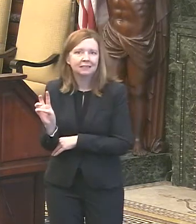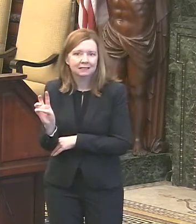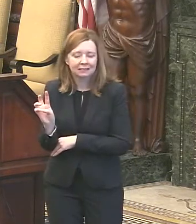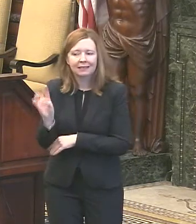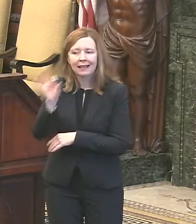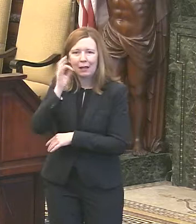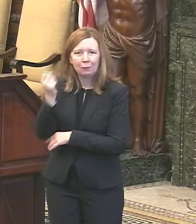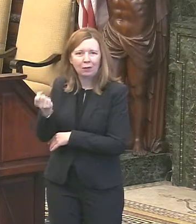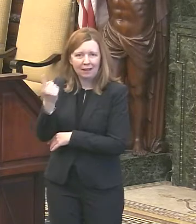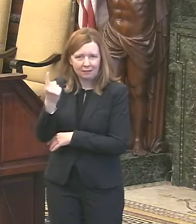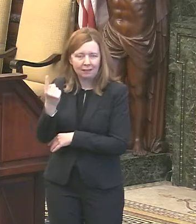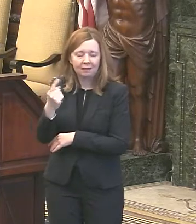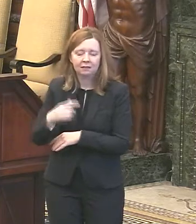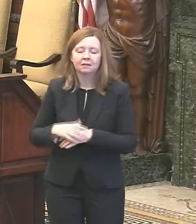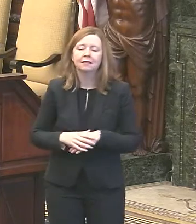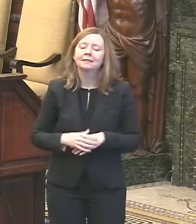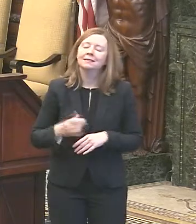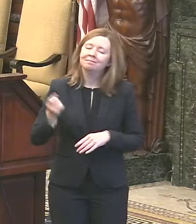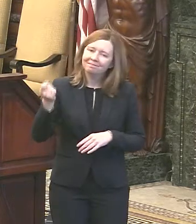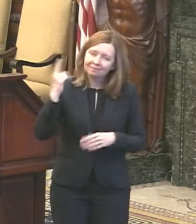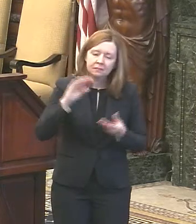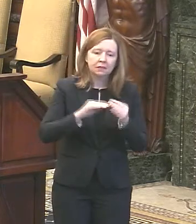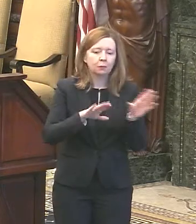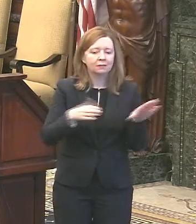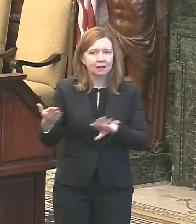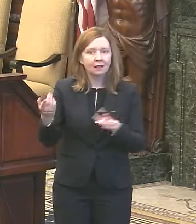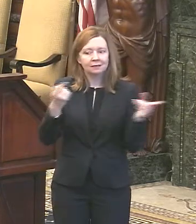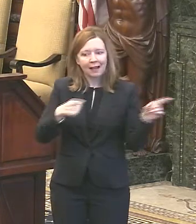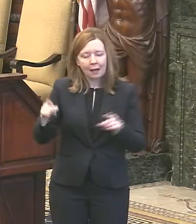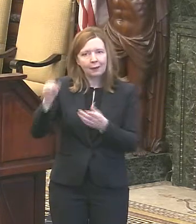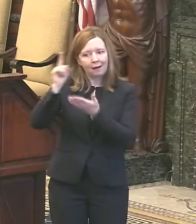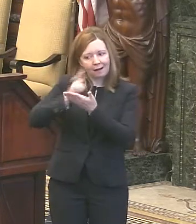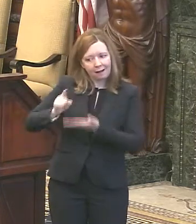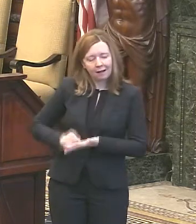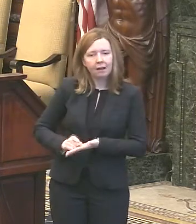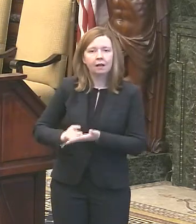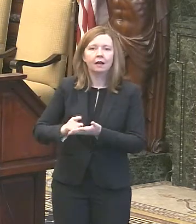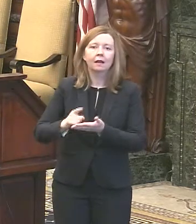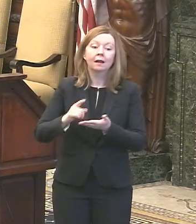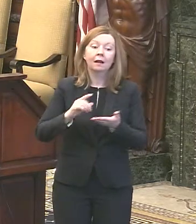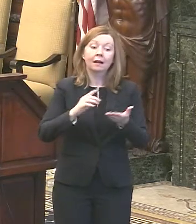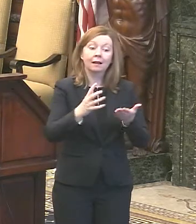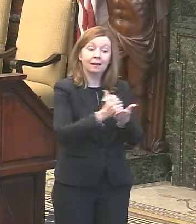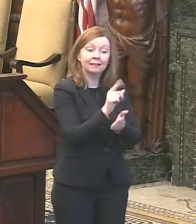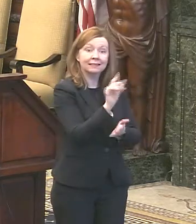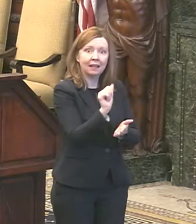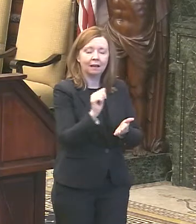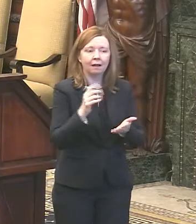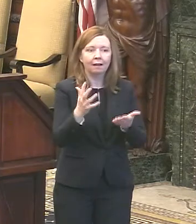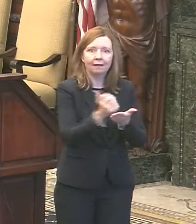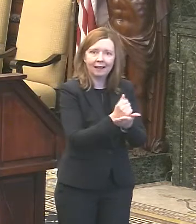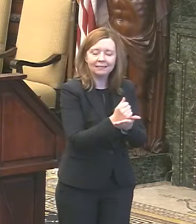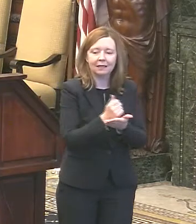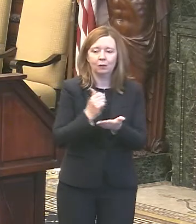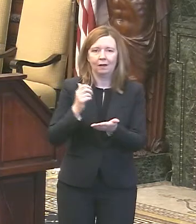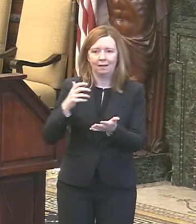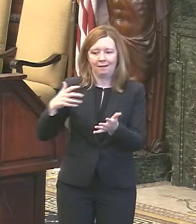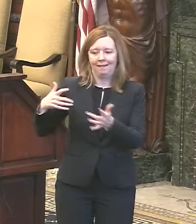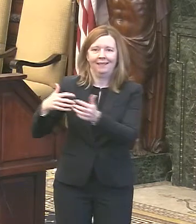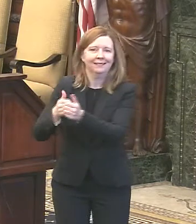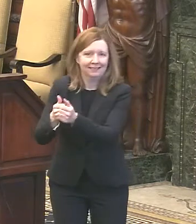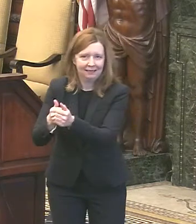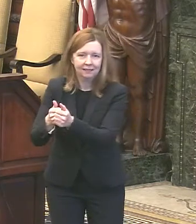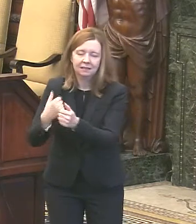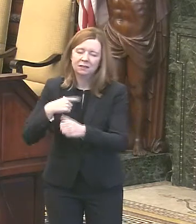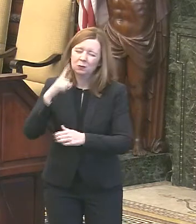April 11th so far. Now, the number of deaths that have occurred per week lagged behind the increase in cases. So we did expect that the number of deaths